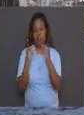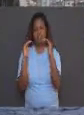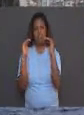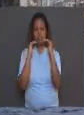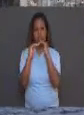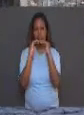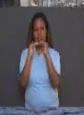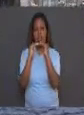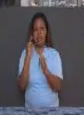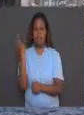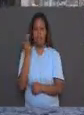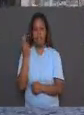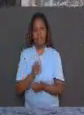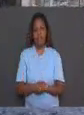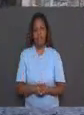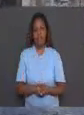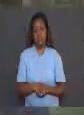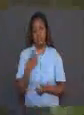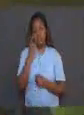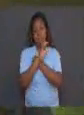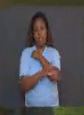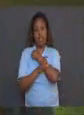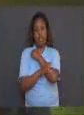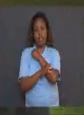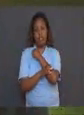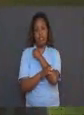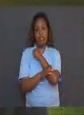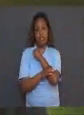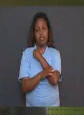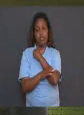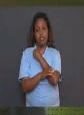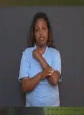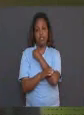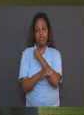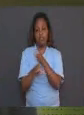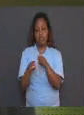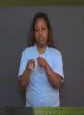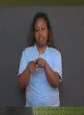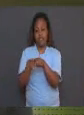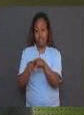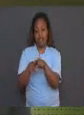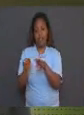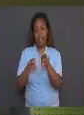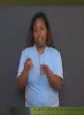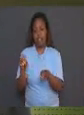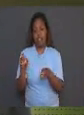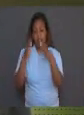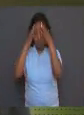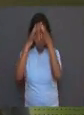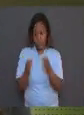benefits. When a nation decides to agree with